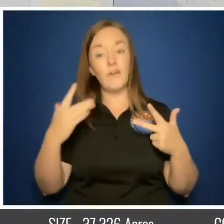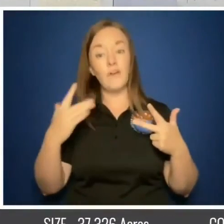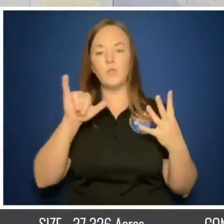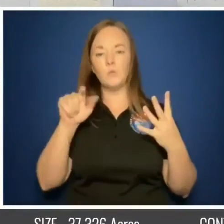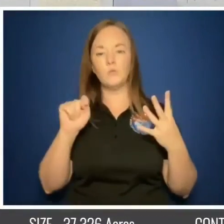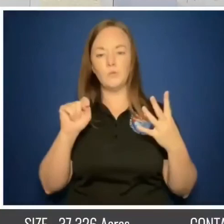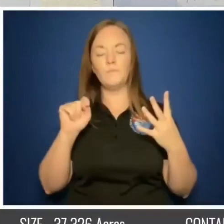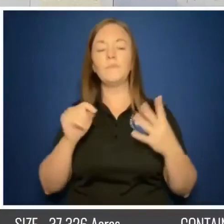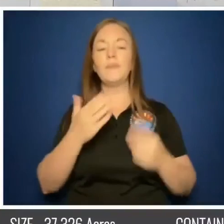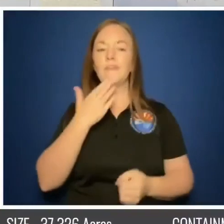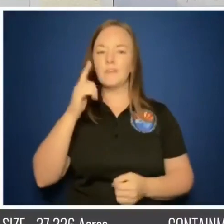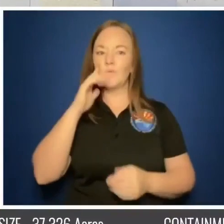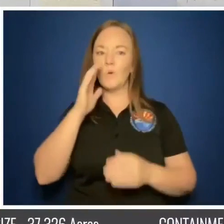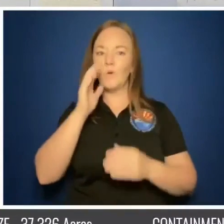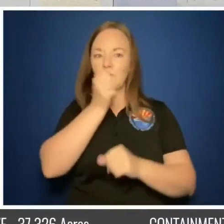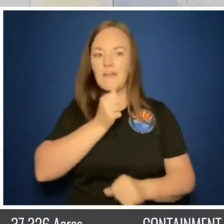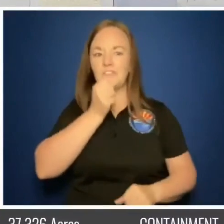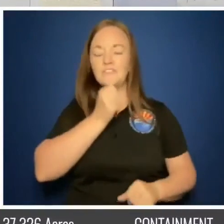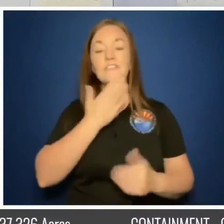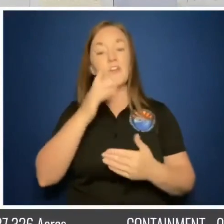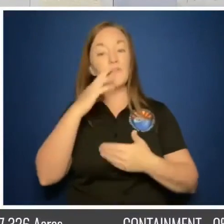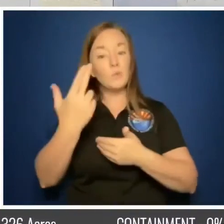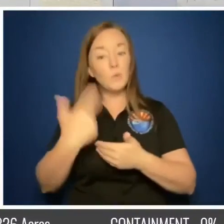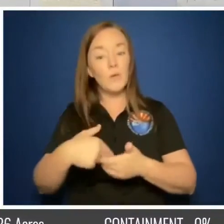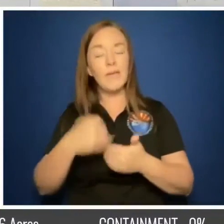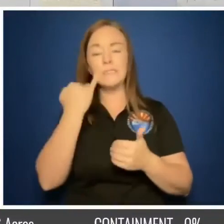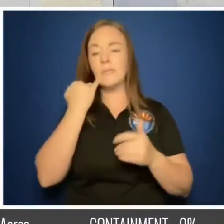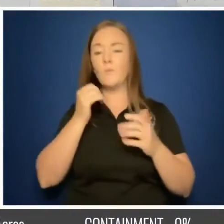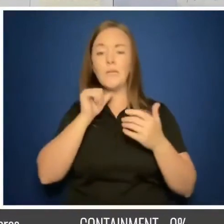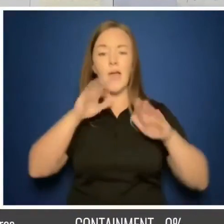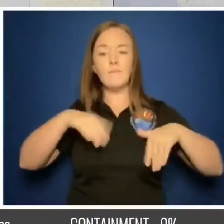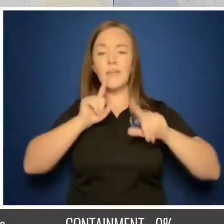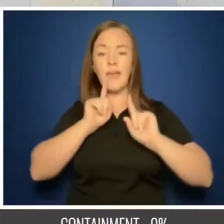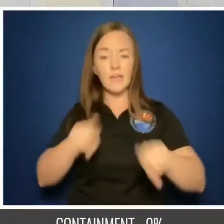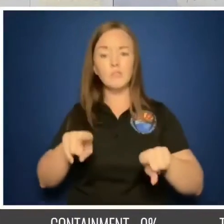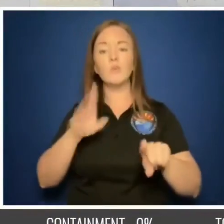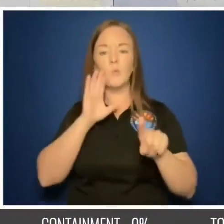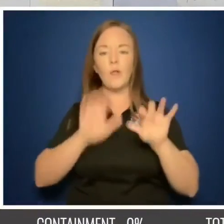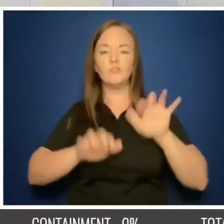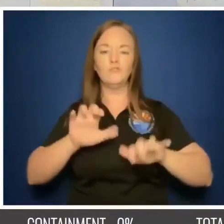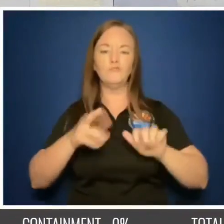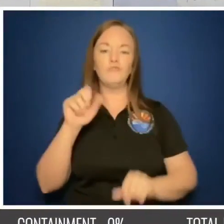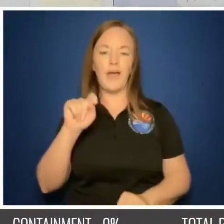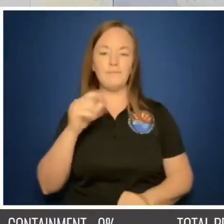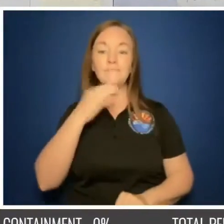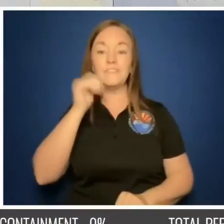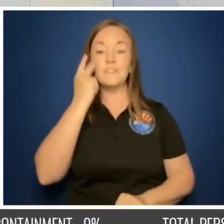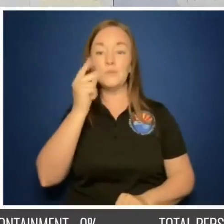We will be answering the questions that we didn't get to tonight on the chat. Thank you. We'll see you tomorrow.